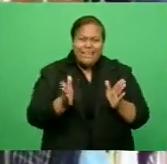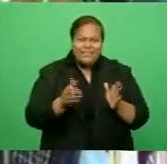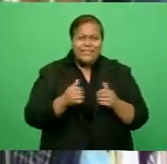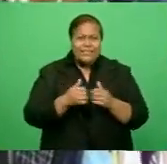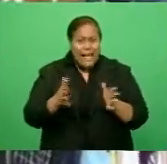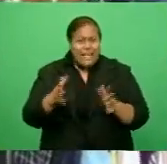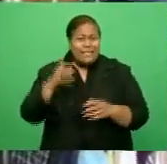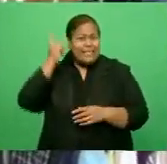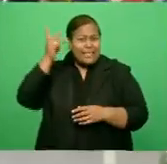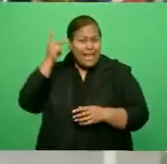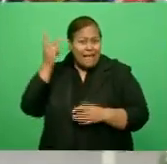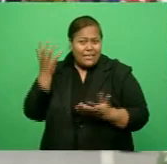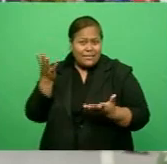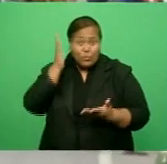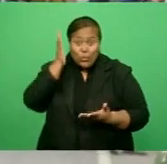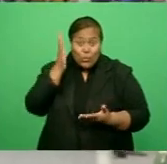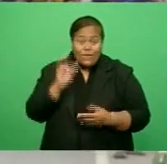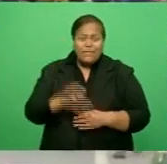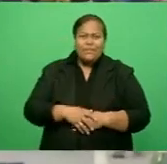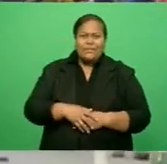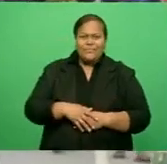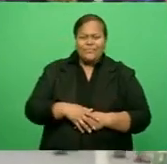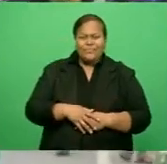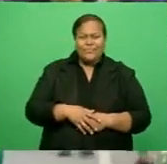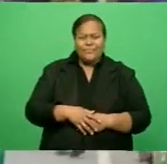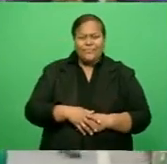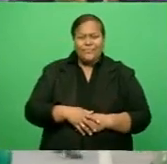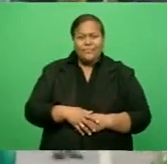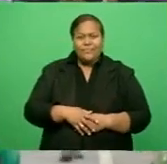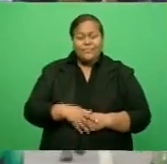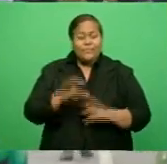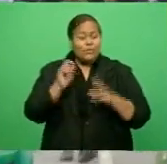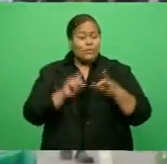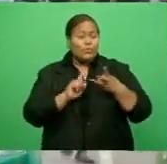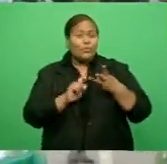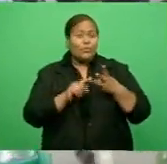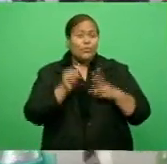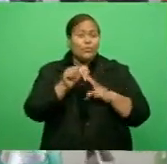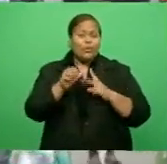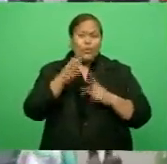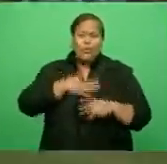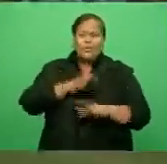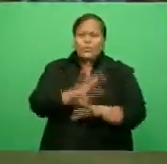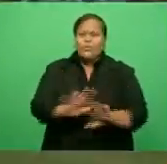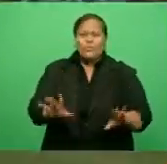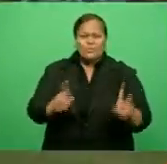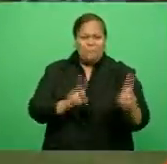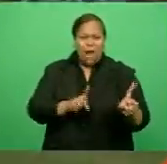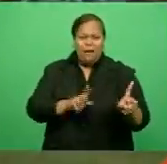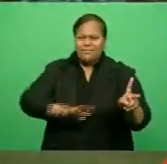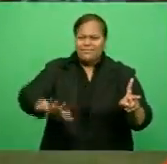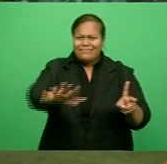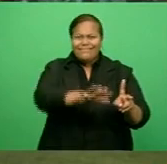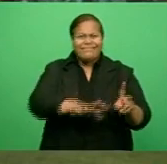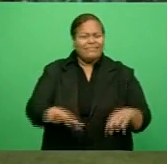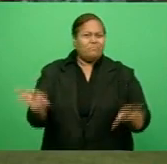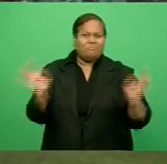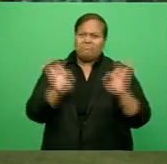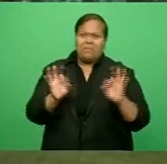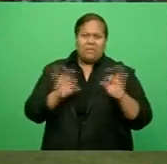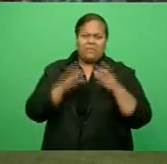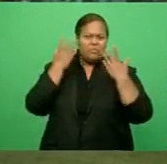people how to start it. And the third one is we want to look at children's park. I don't see any. I don't know if there is